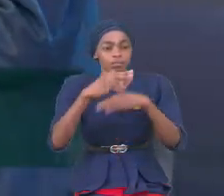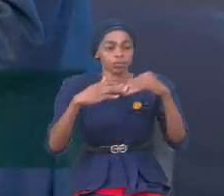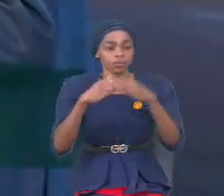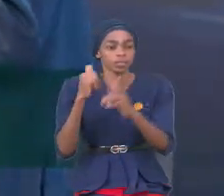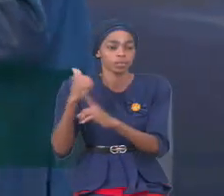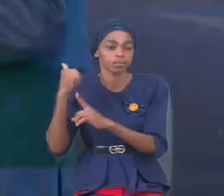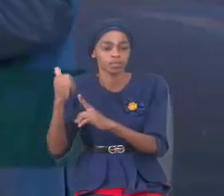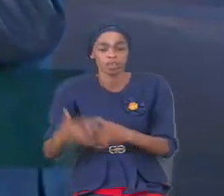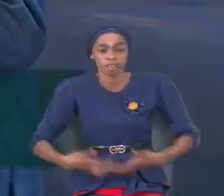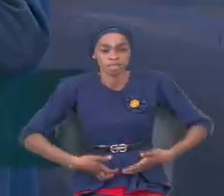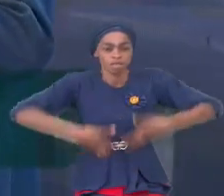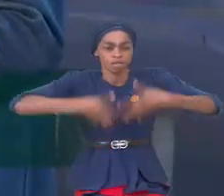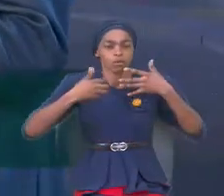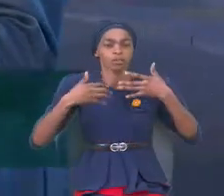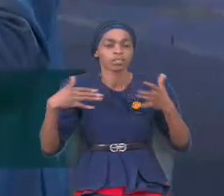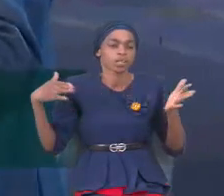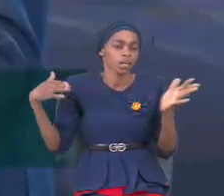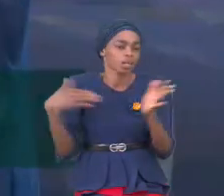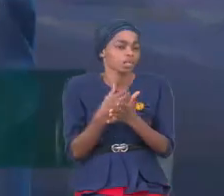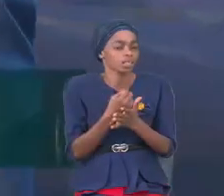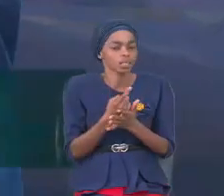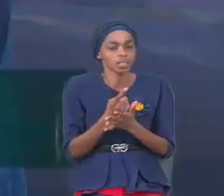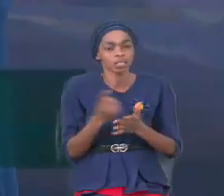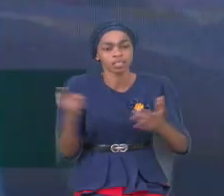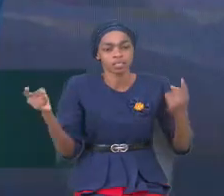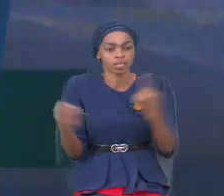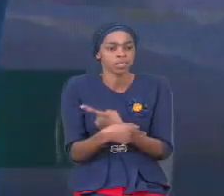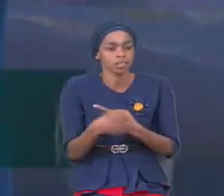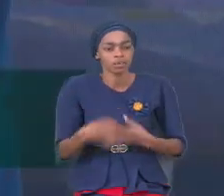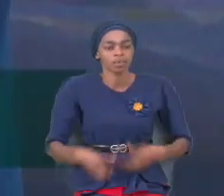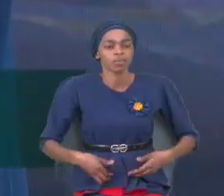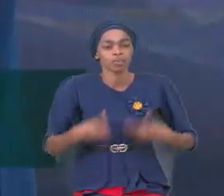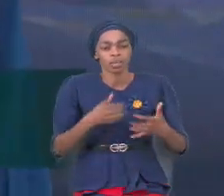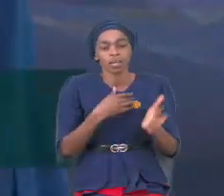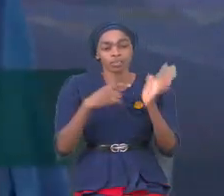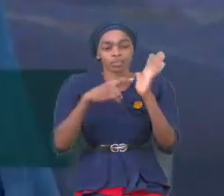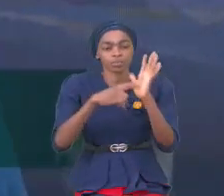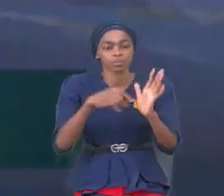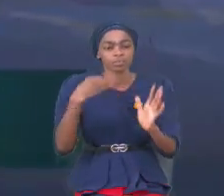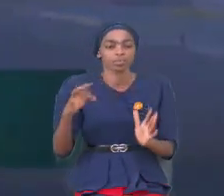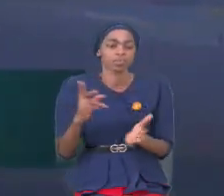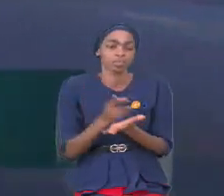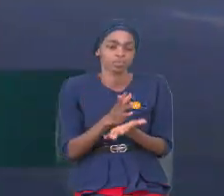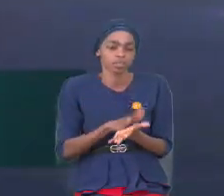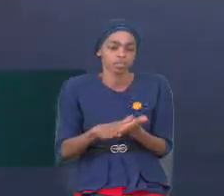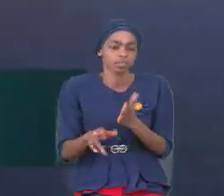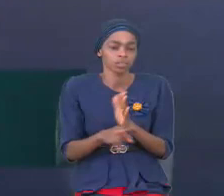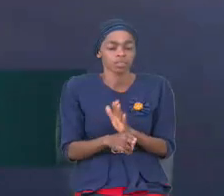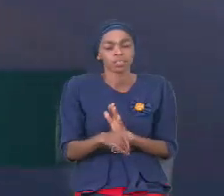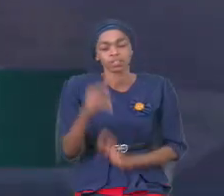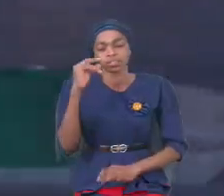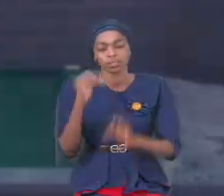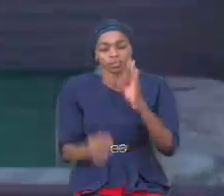thyself wrath against the day of wrath and revelation of the righteous